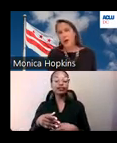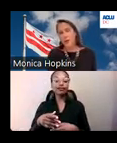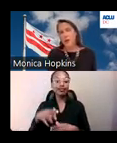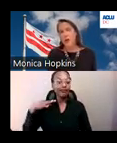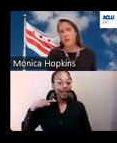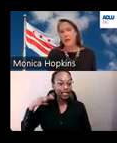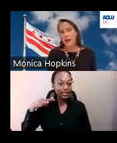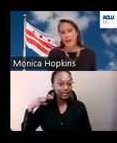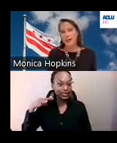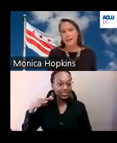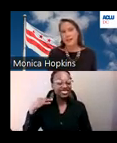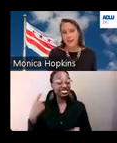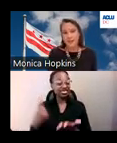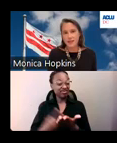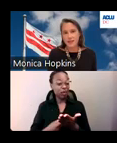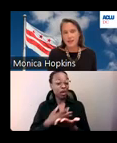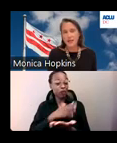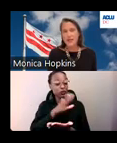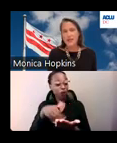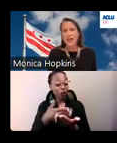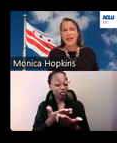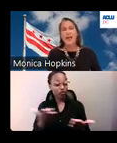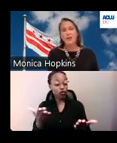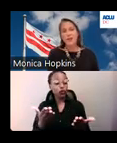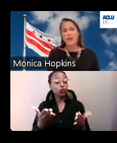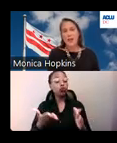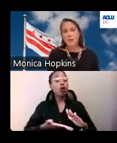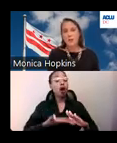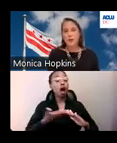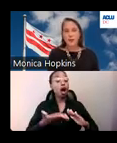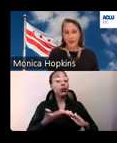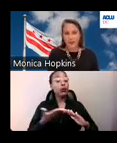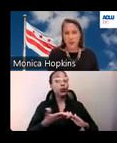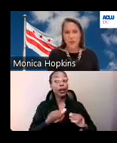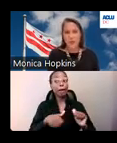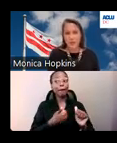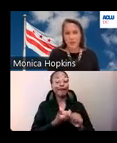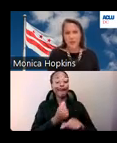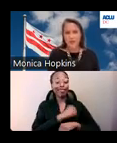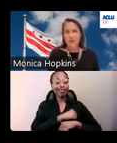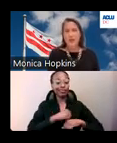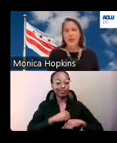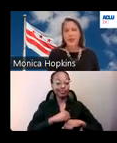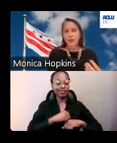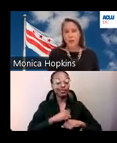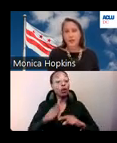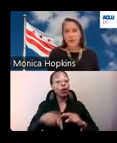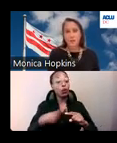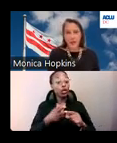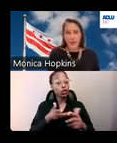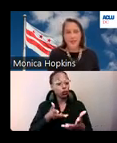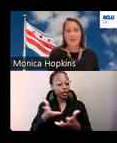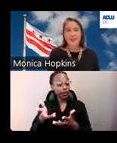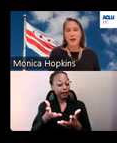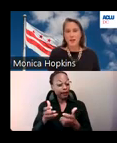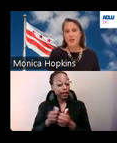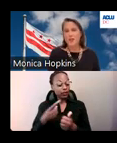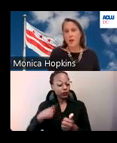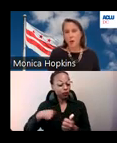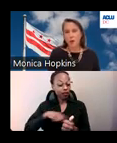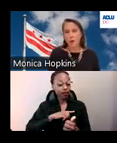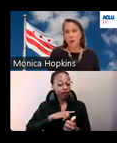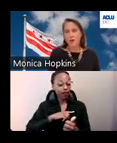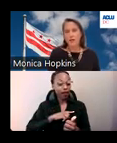you operate behind the scenes, and every time you engage with us, it really makes